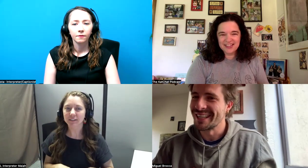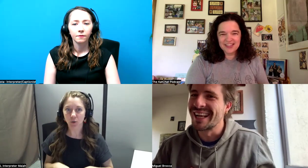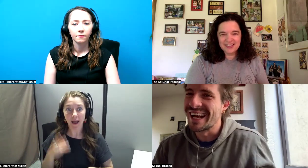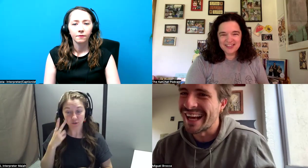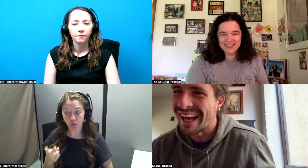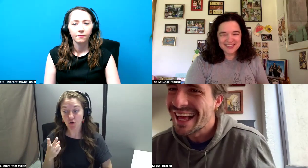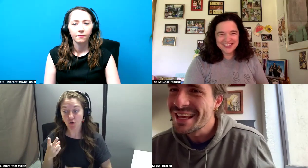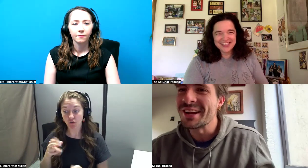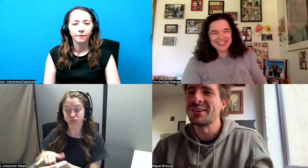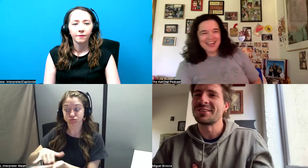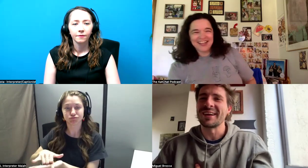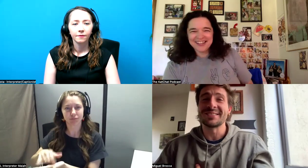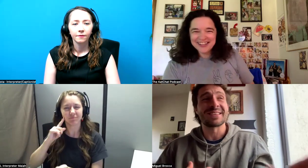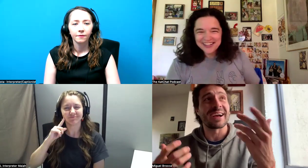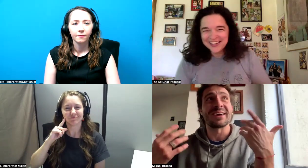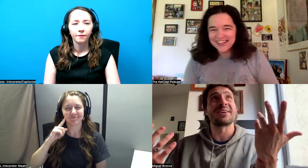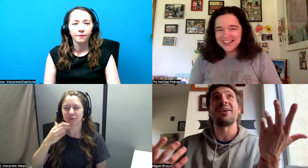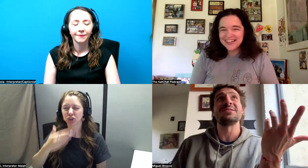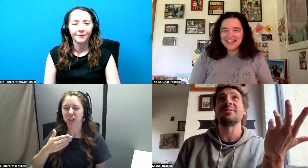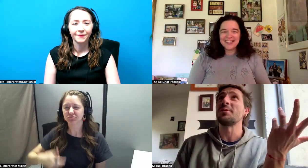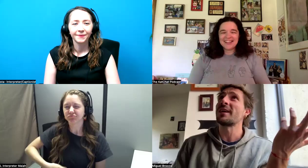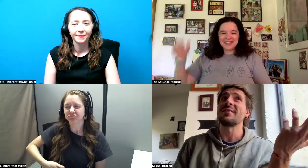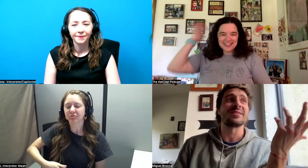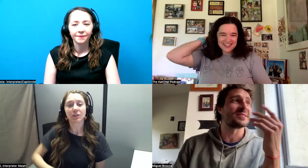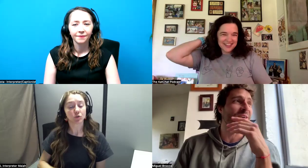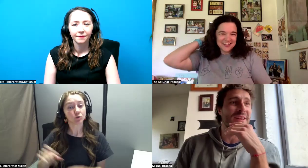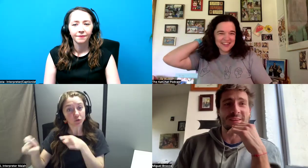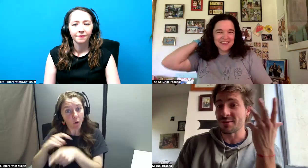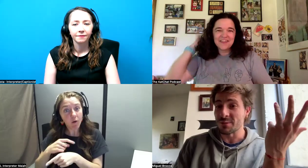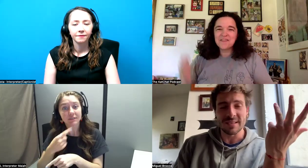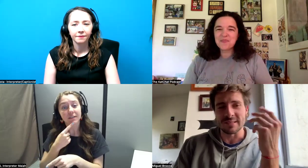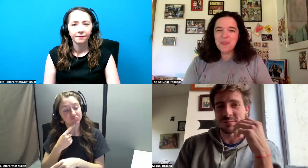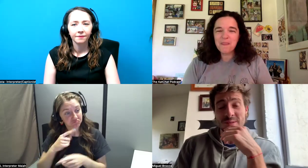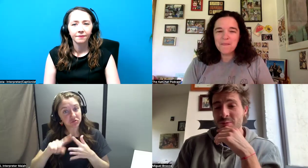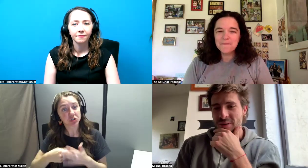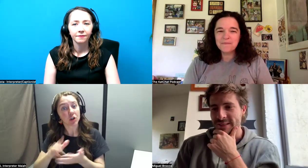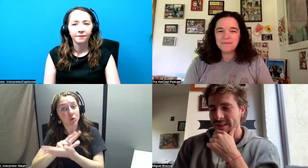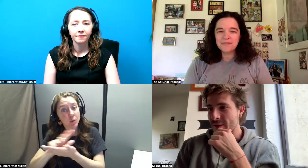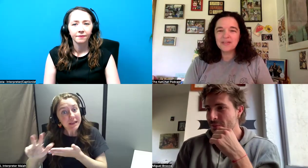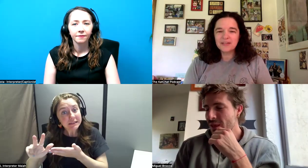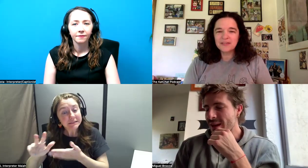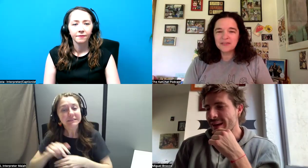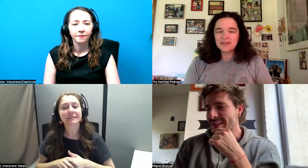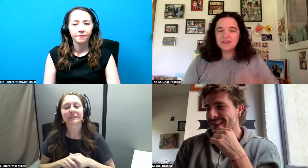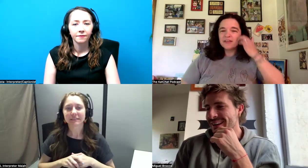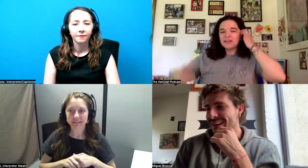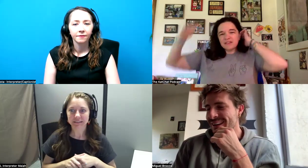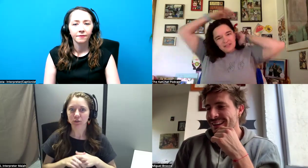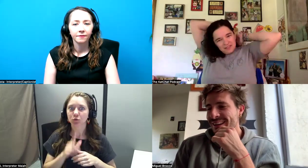good. You know, so I got the call. She told me, okay, you're going to start in like 3 weeks because it was super fast.